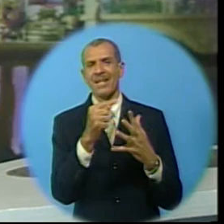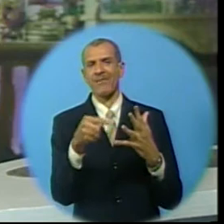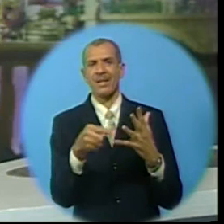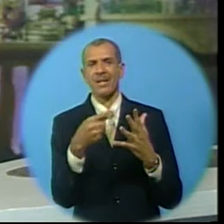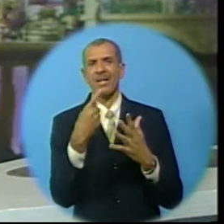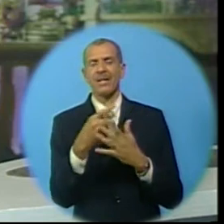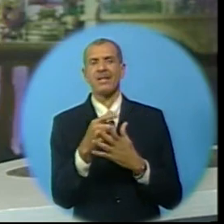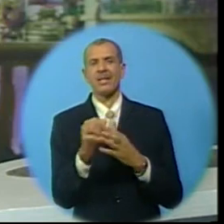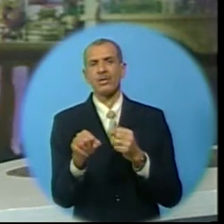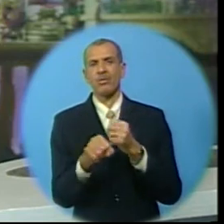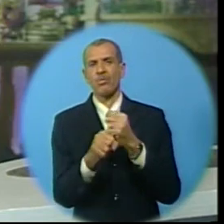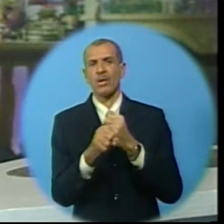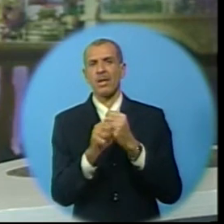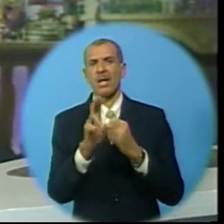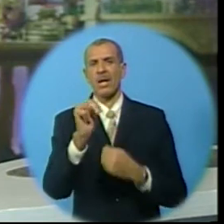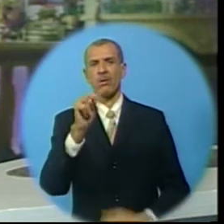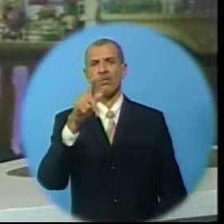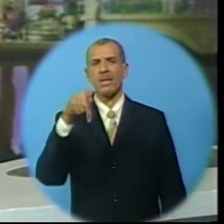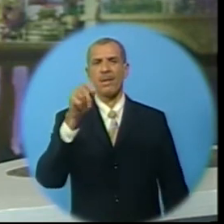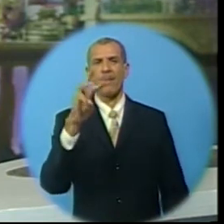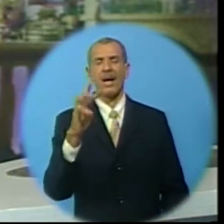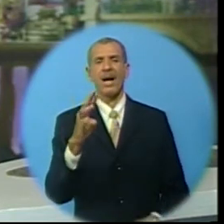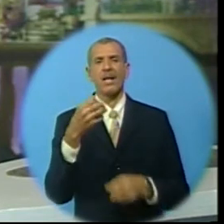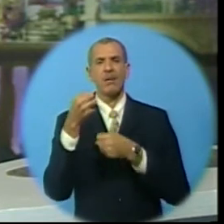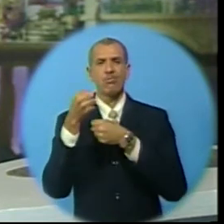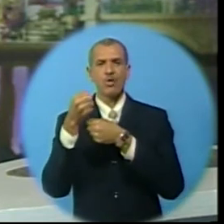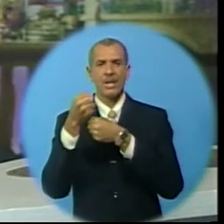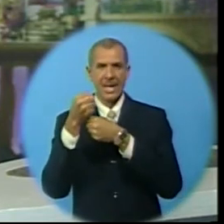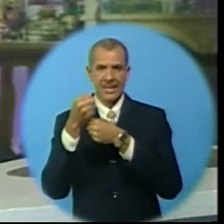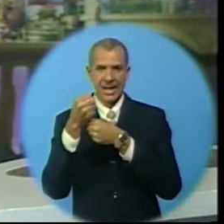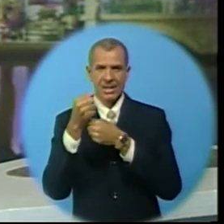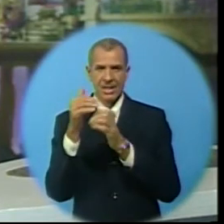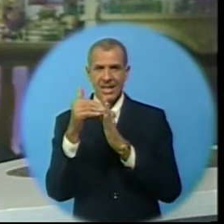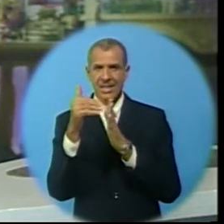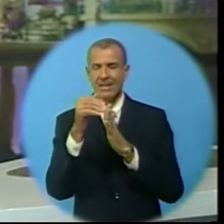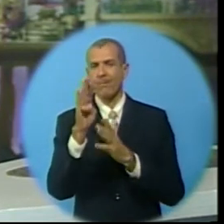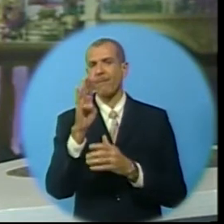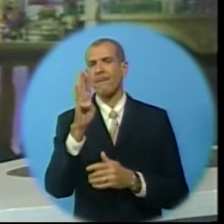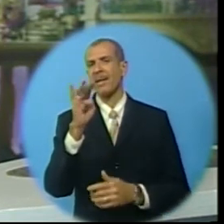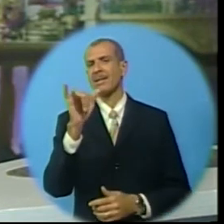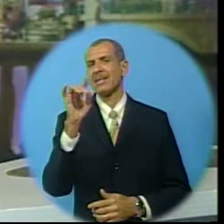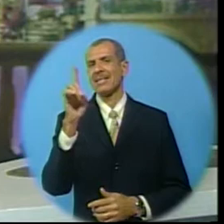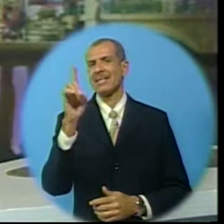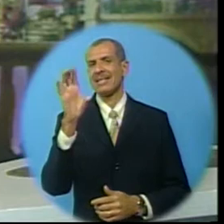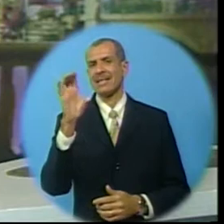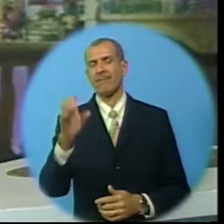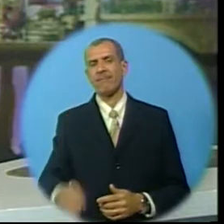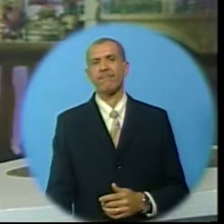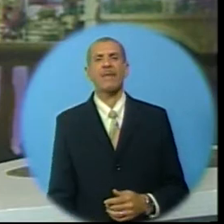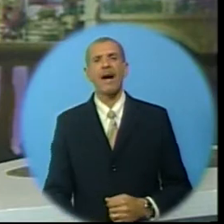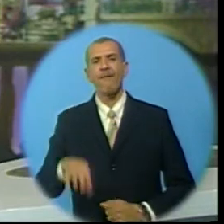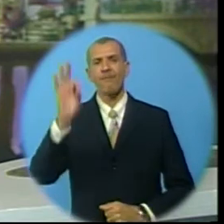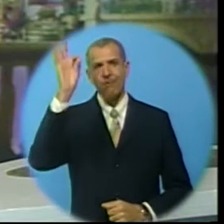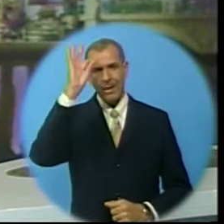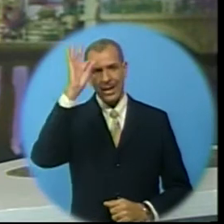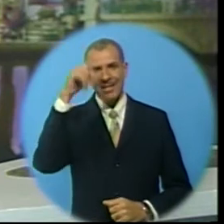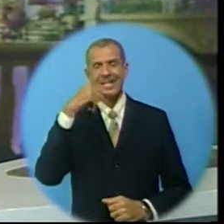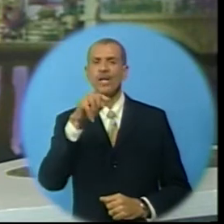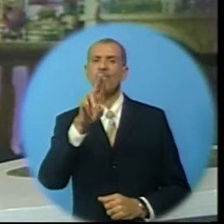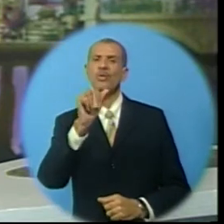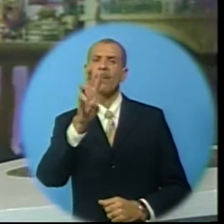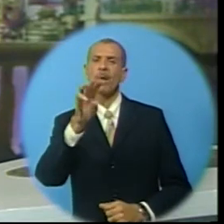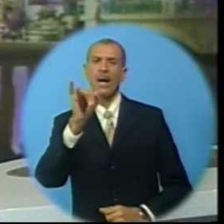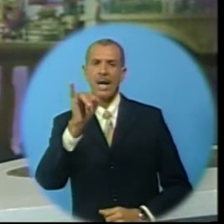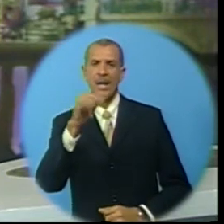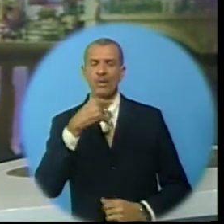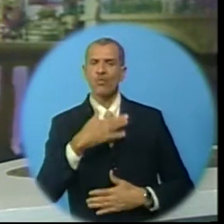back the NUPW in its current protest action against the BIDC. Mr. Franklin says the UWU